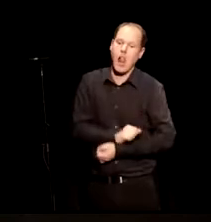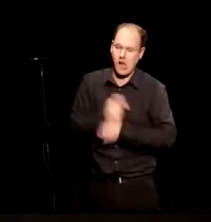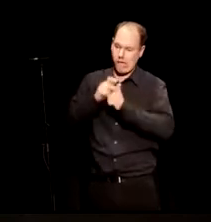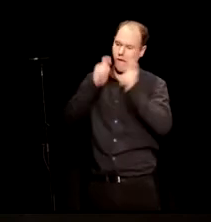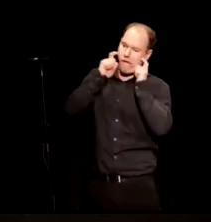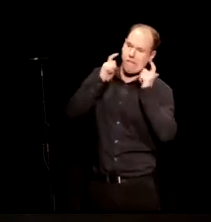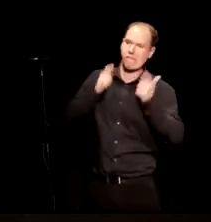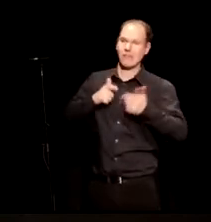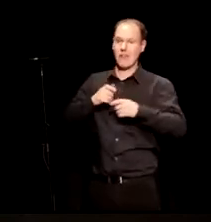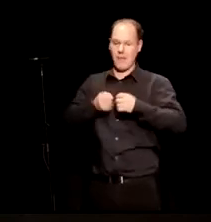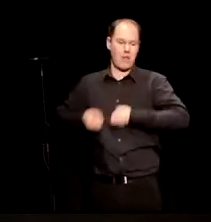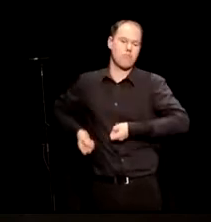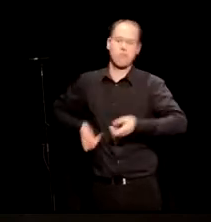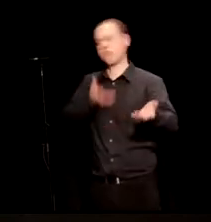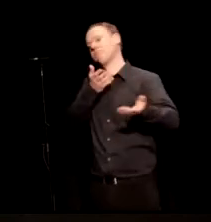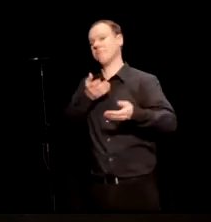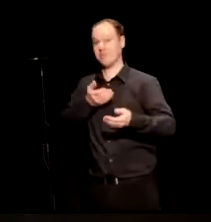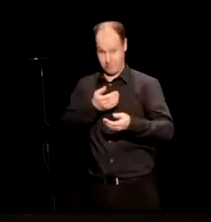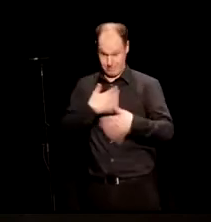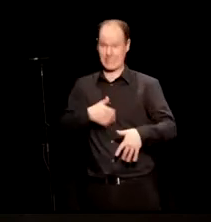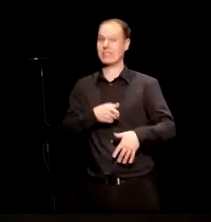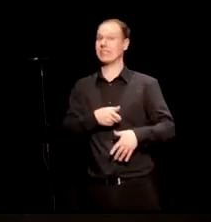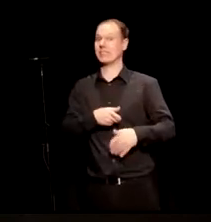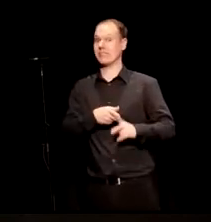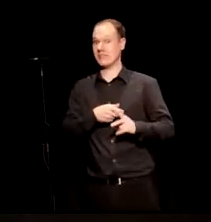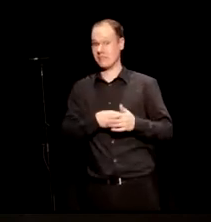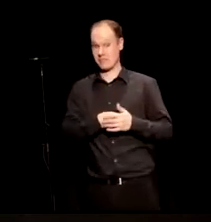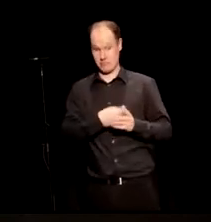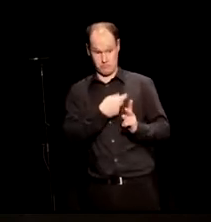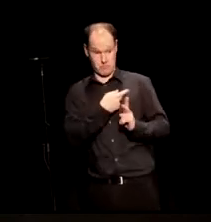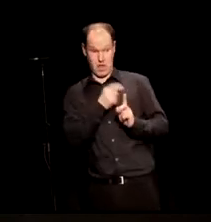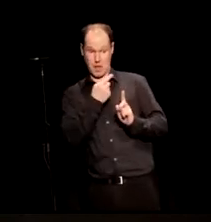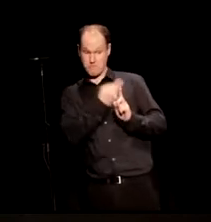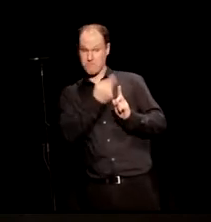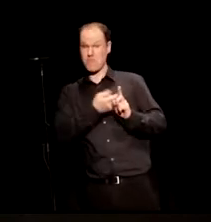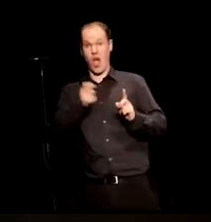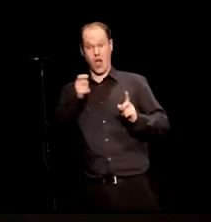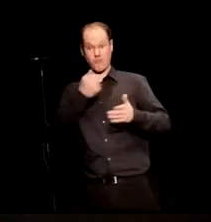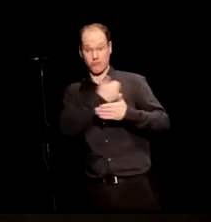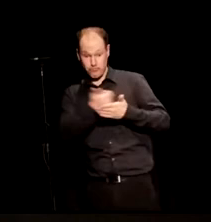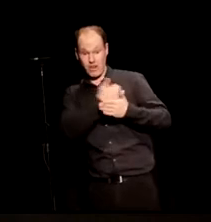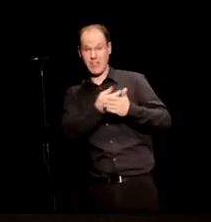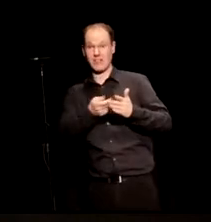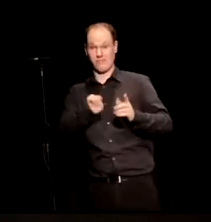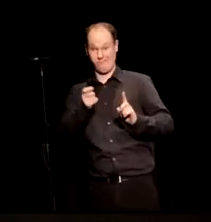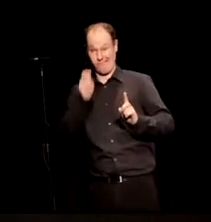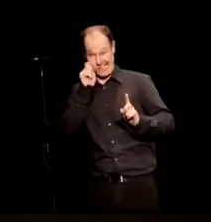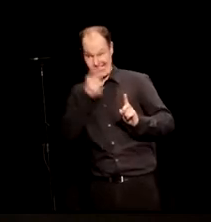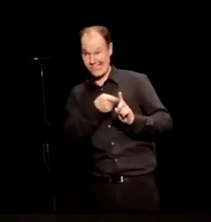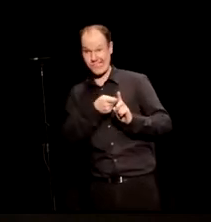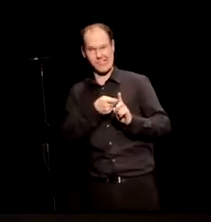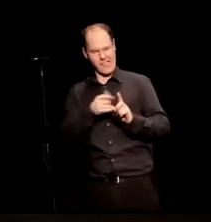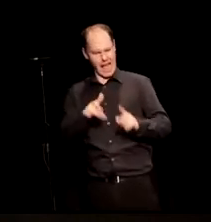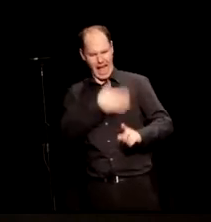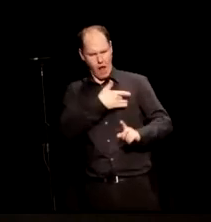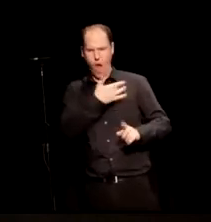thrown in every sewer in the town. With that kind of treatment as a regular diet, how long is a man supposed to